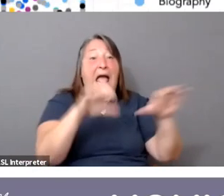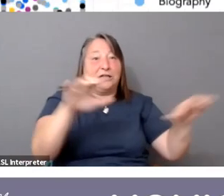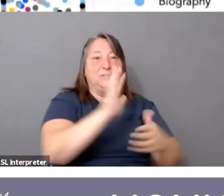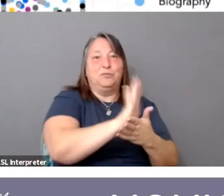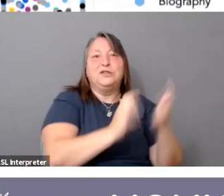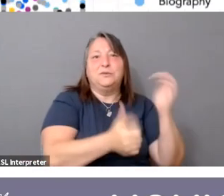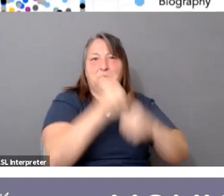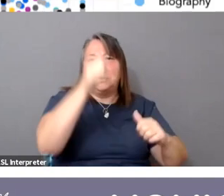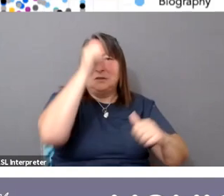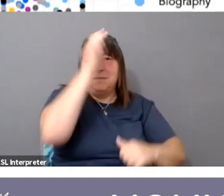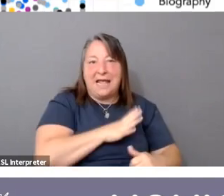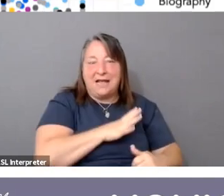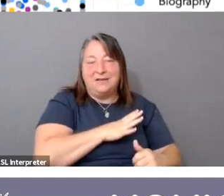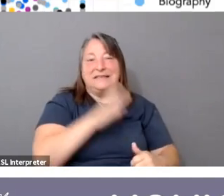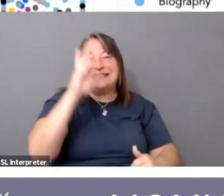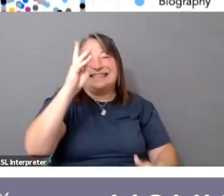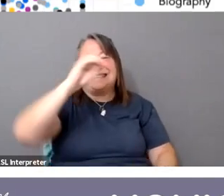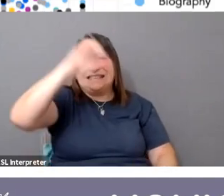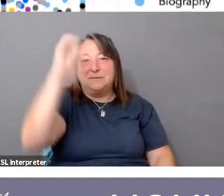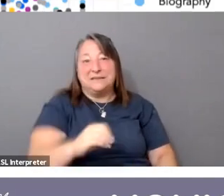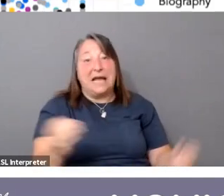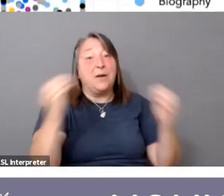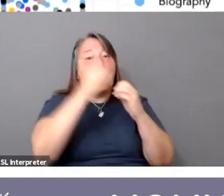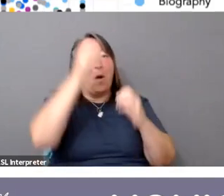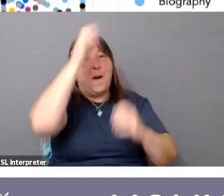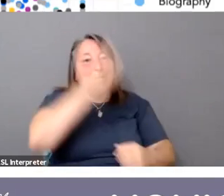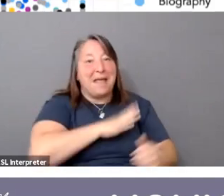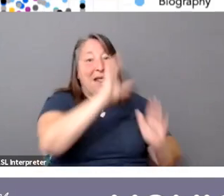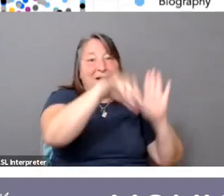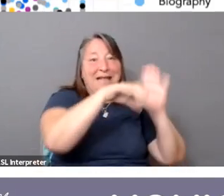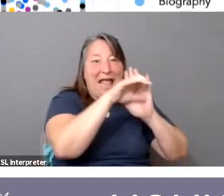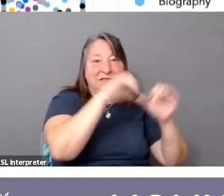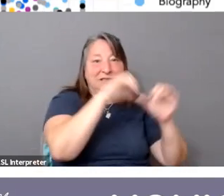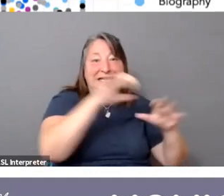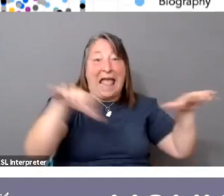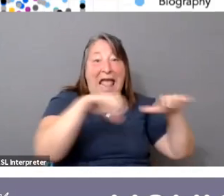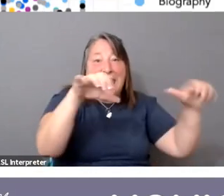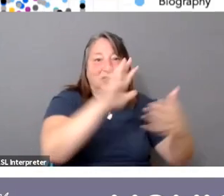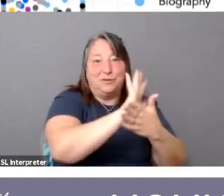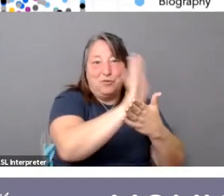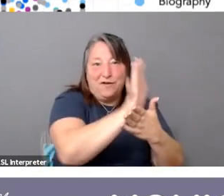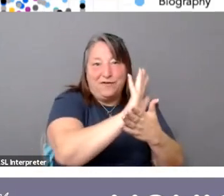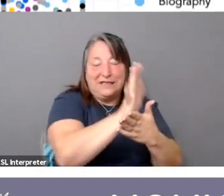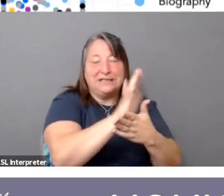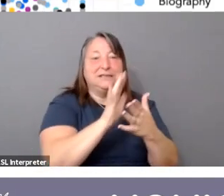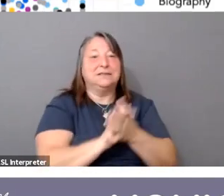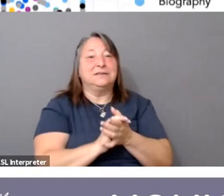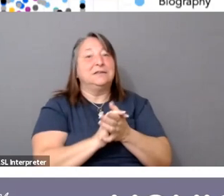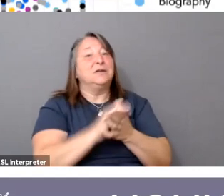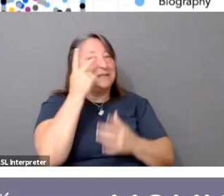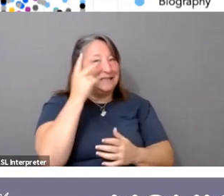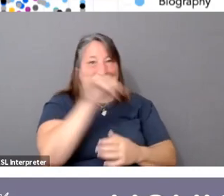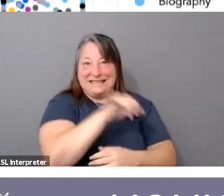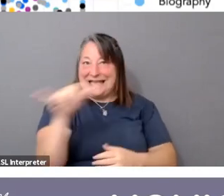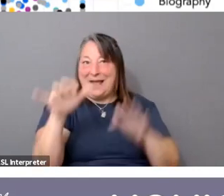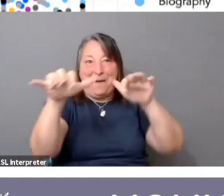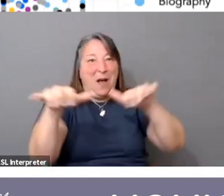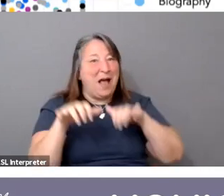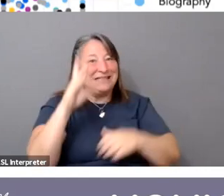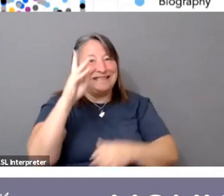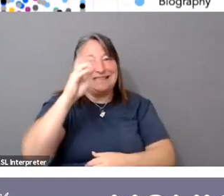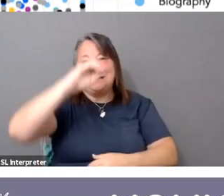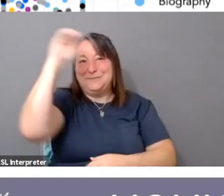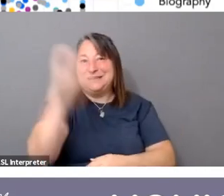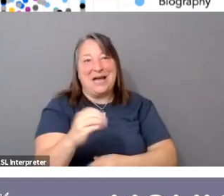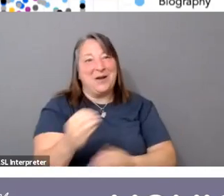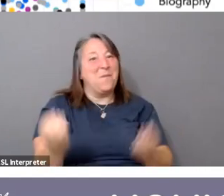of them are 60% or more male characters, and we see this a similar pattern with the audience, right? 60% or